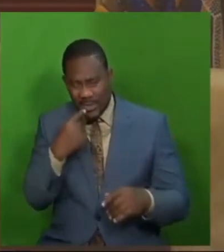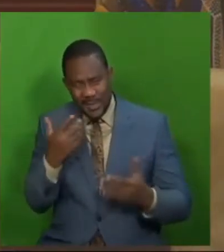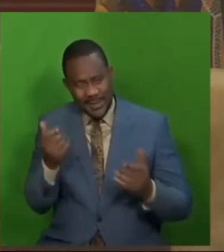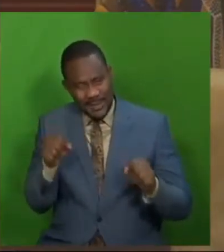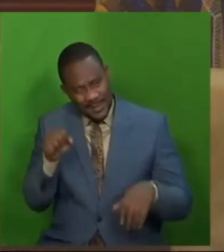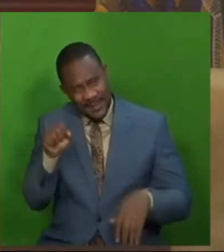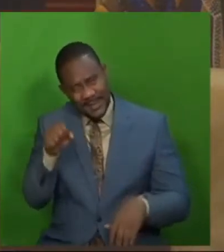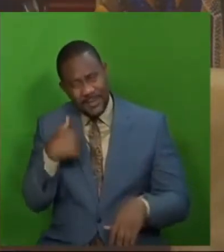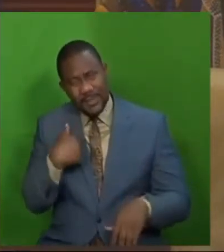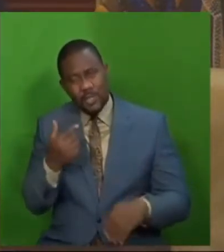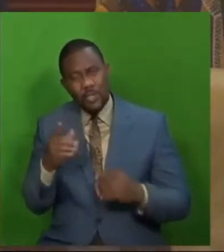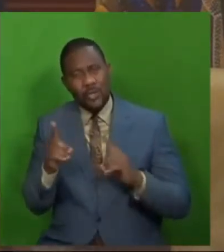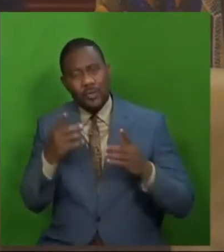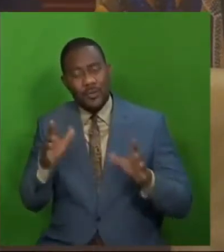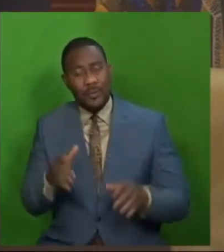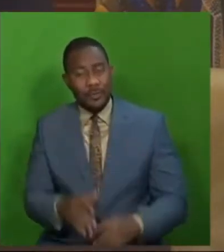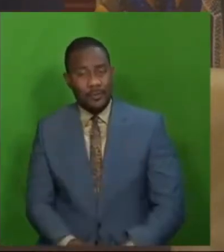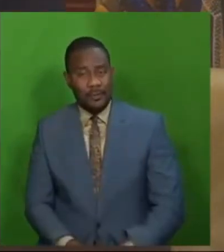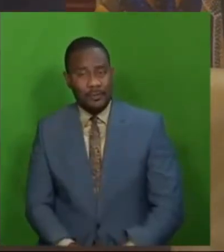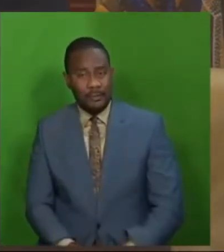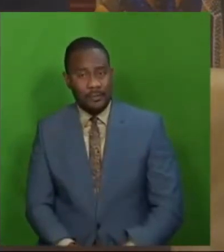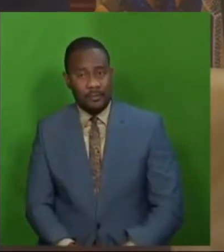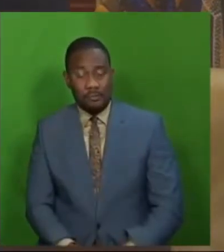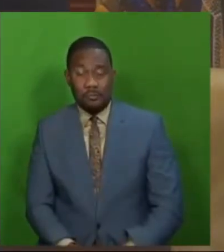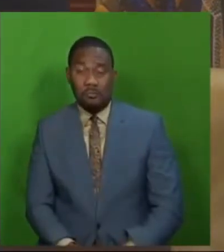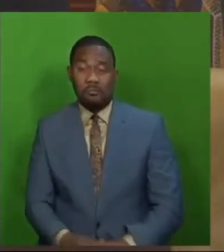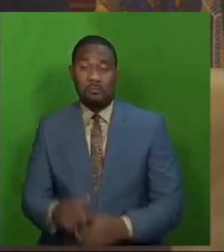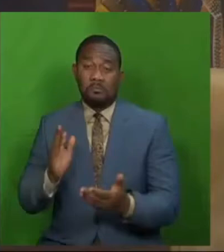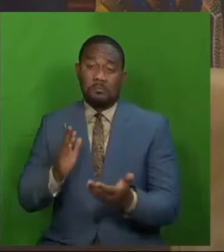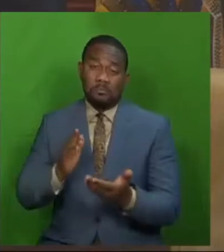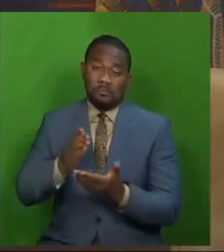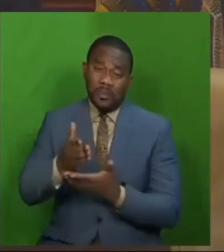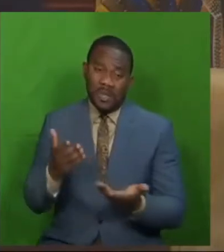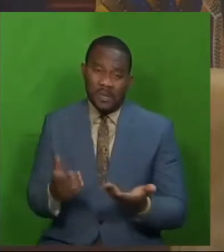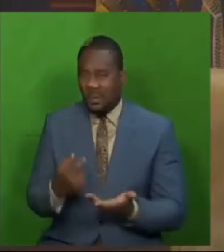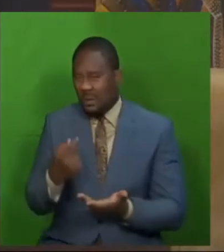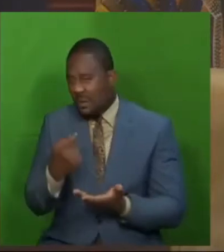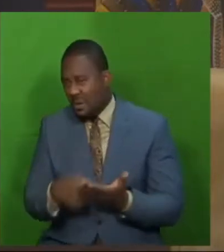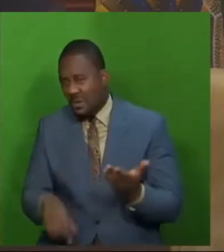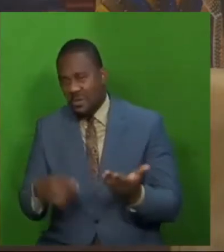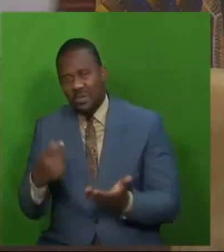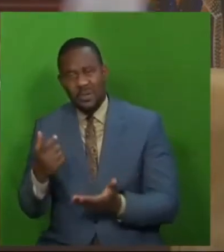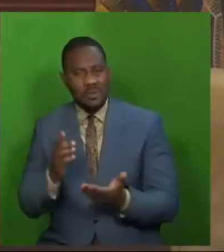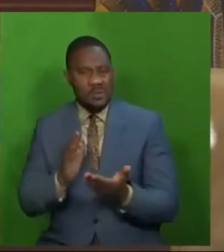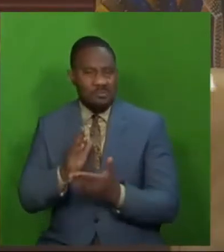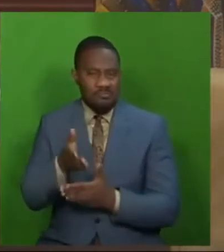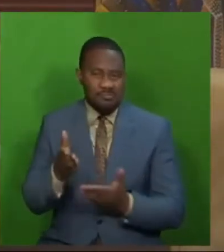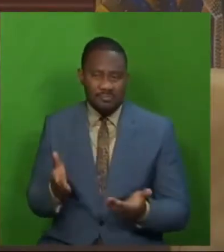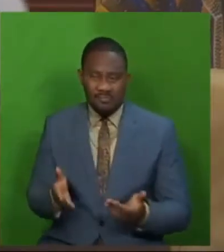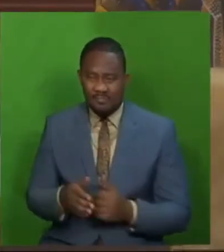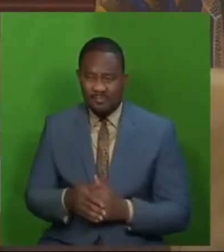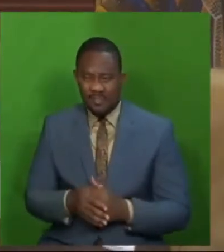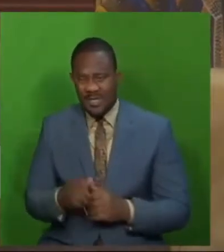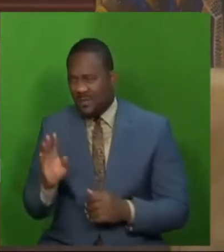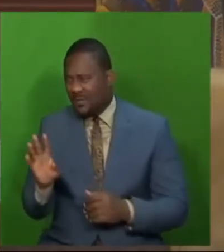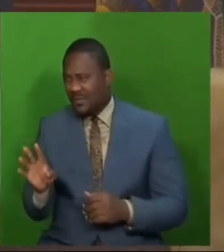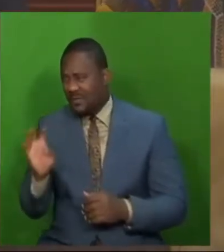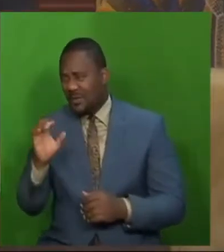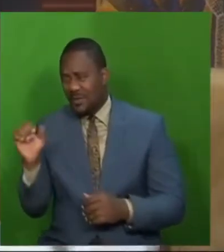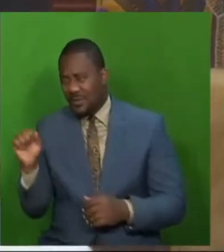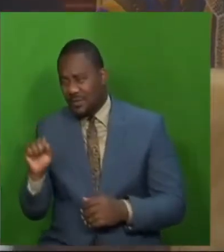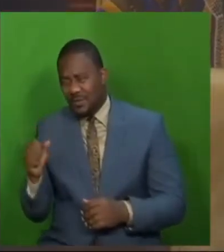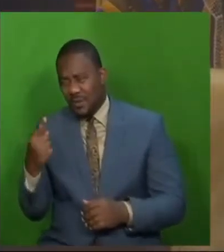talks about cocoa pricing, that they have secured living income differentials of $400 per ton